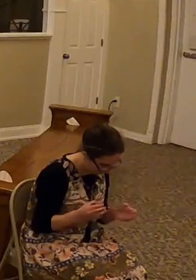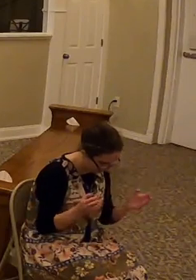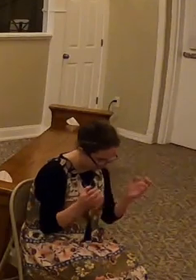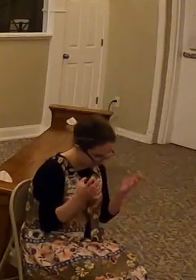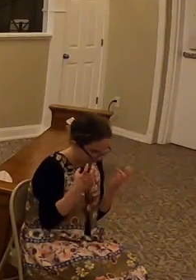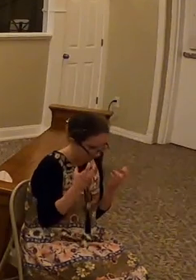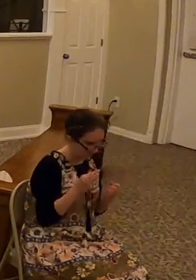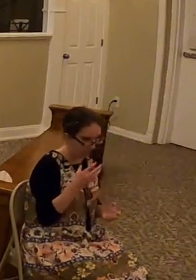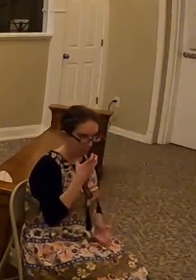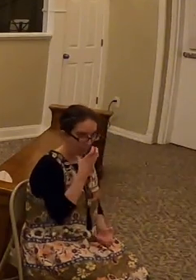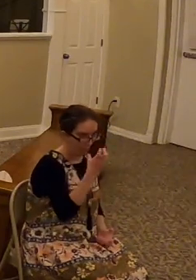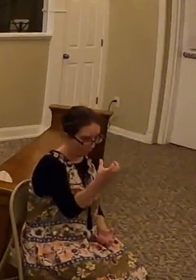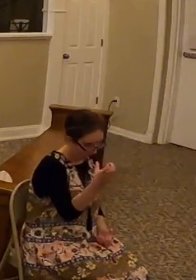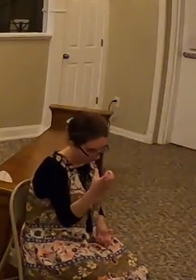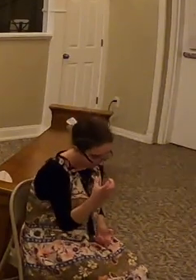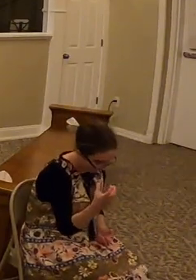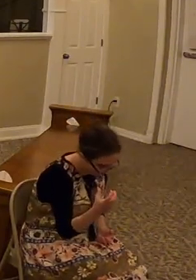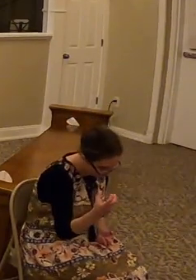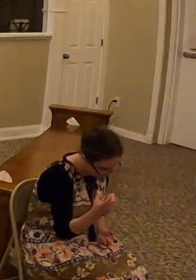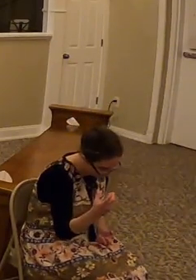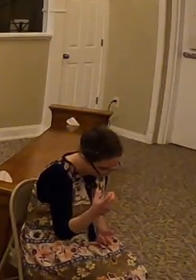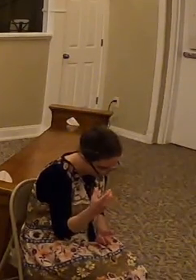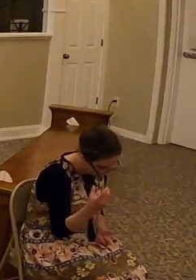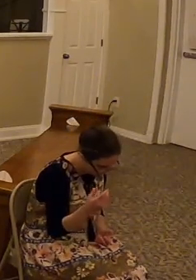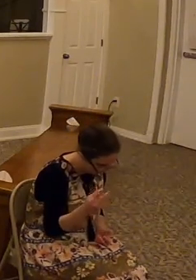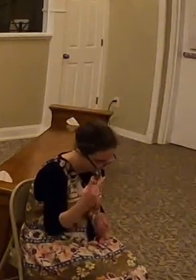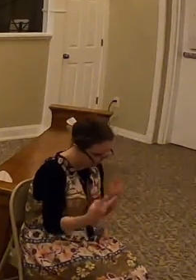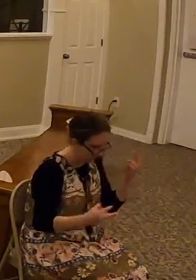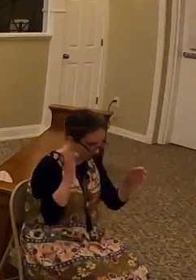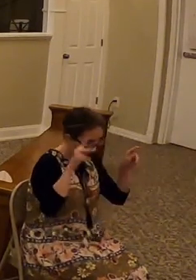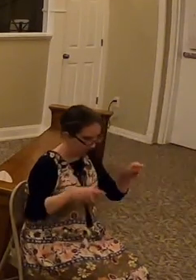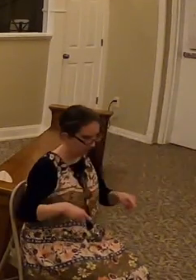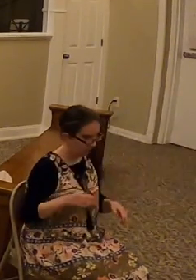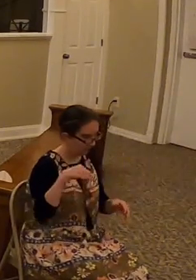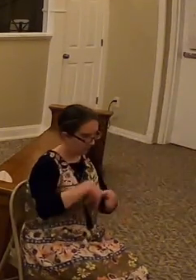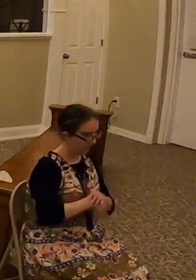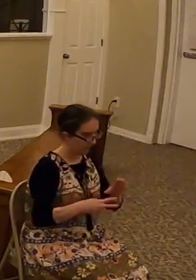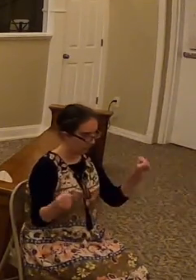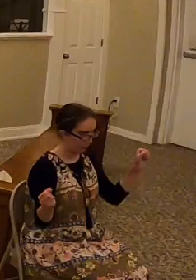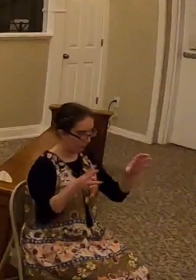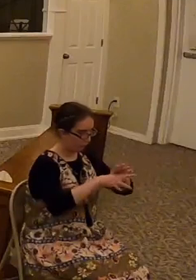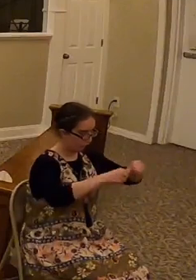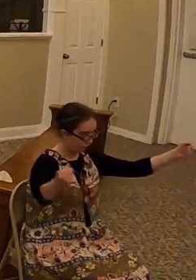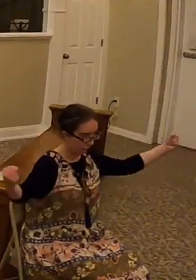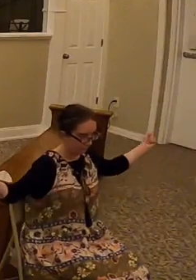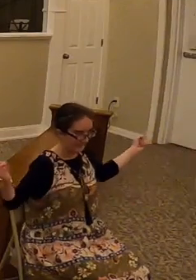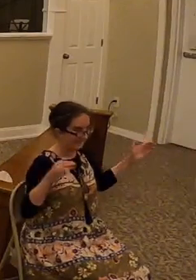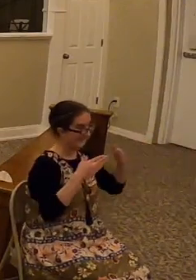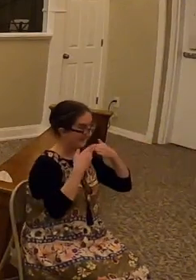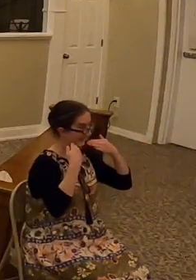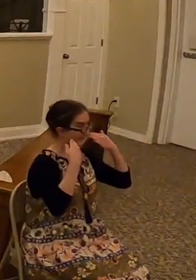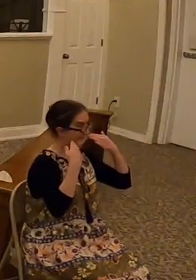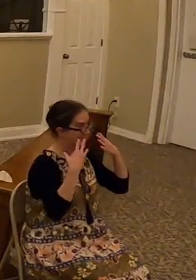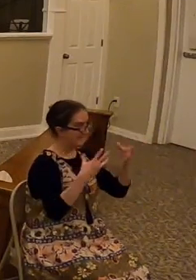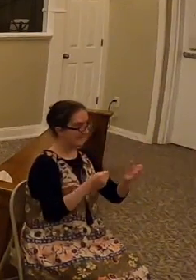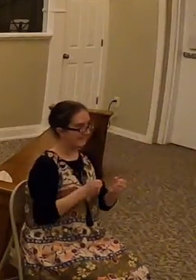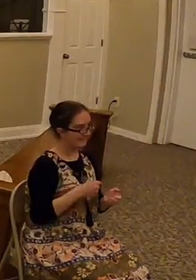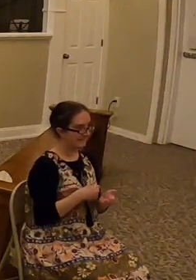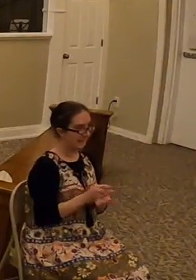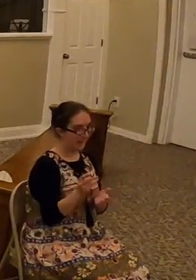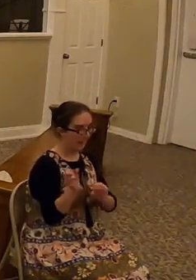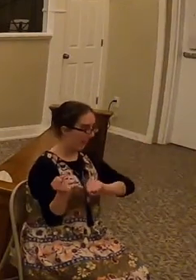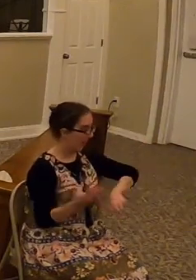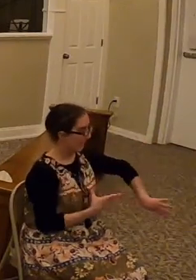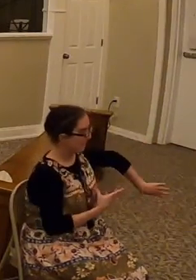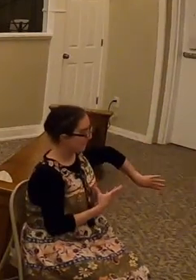most frustrating of the callings. Amen. Evangelist gets in there and tears stuff up, walks out and grins, takes his paycheck and